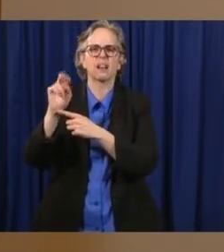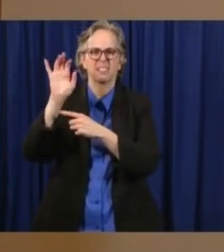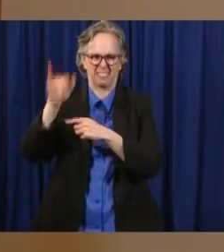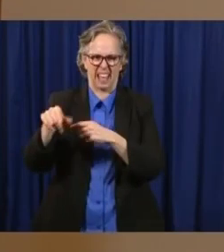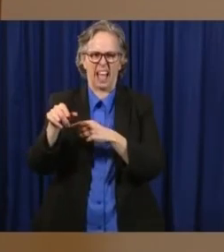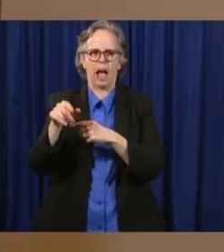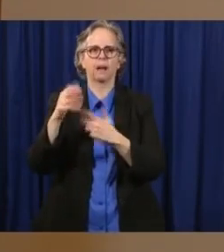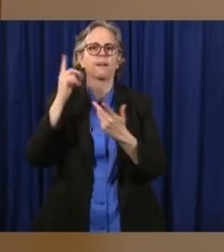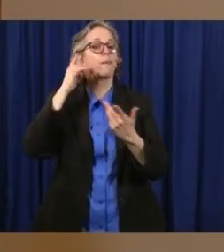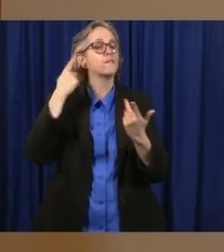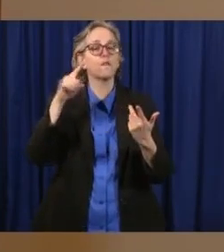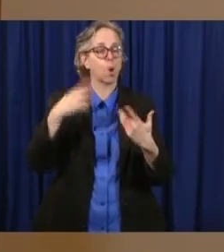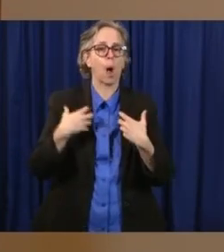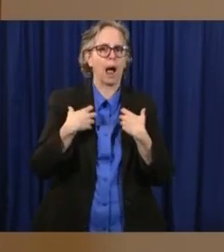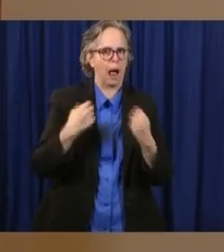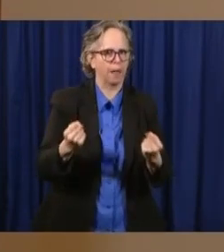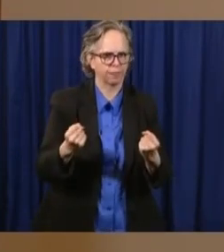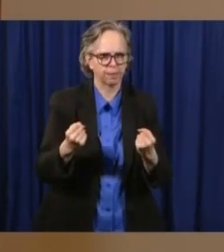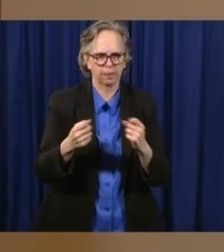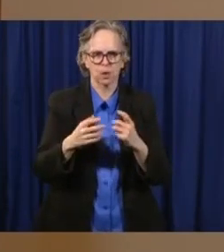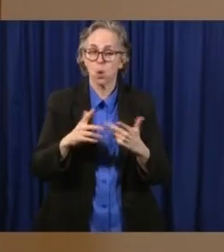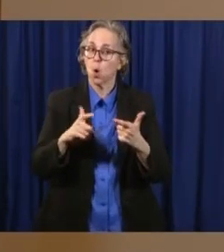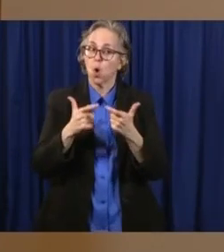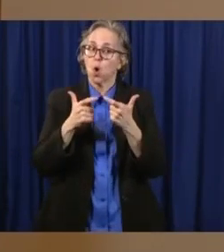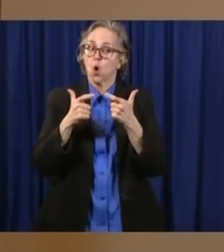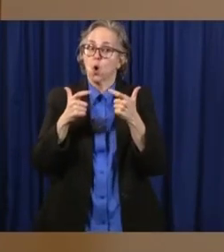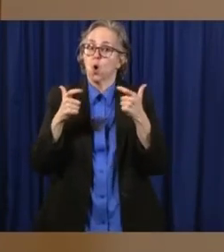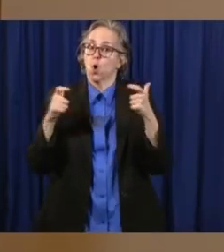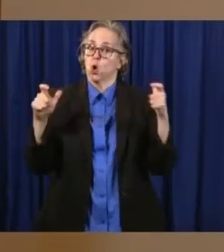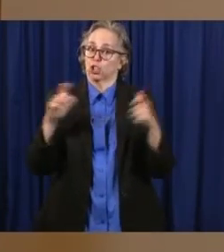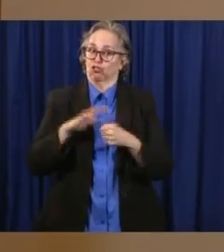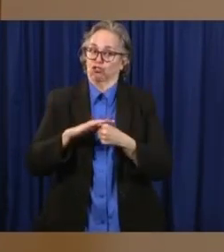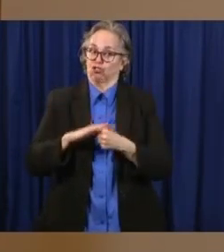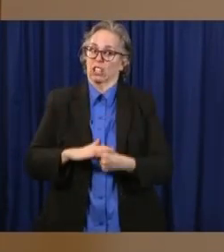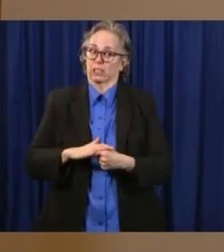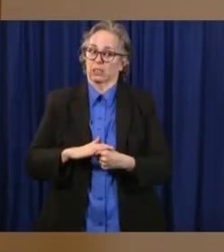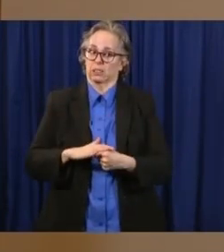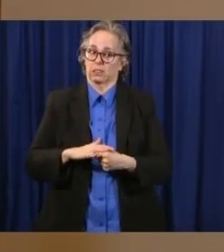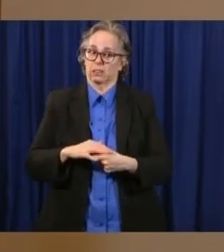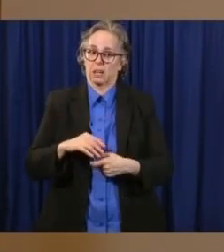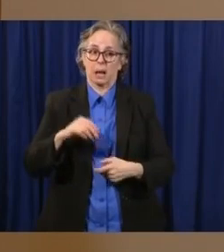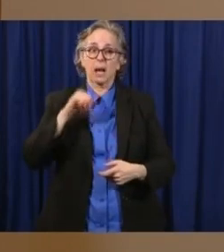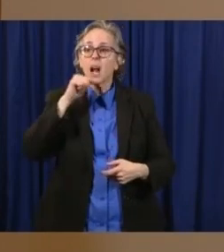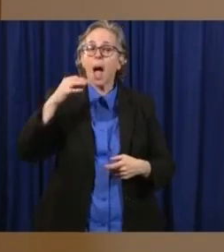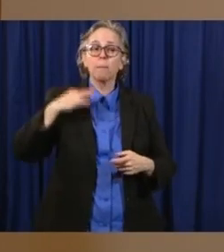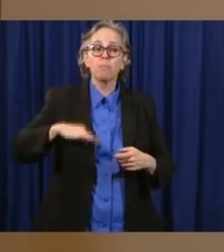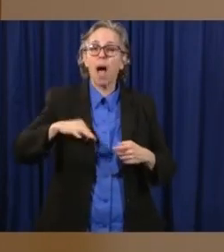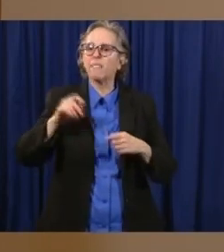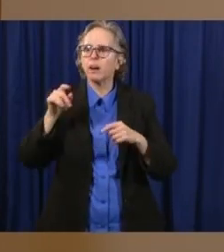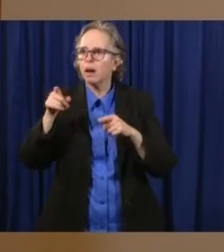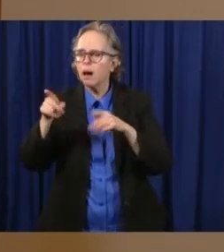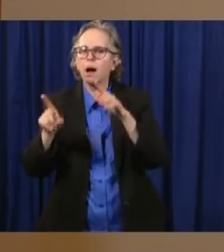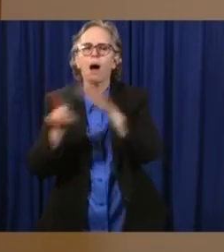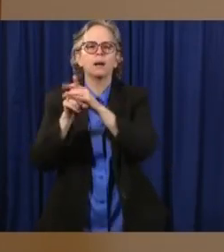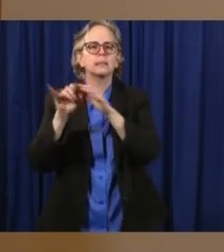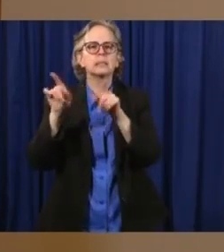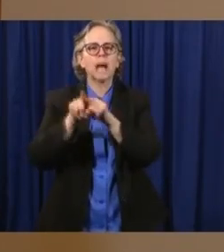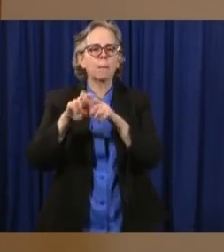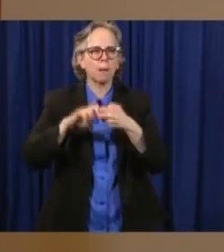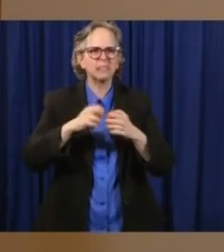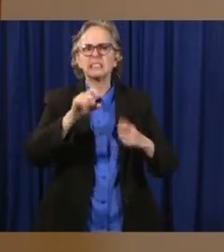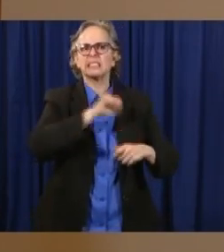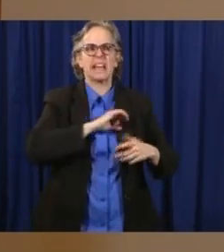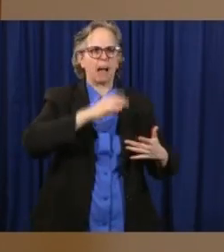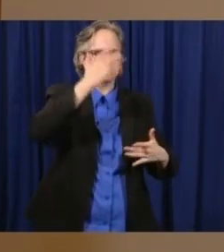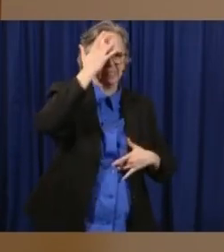of the nonprofits are dealing with the same issues: staff out, staff sick. You know, everyone's budget is being cut right now. Whether you're my